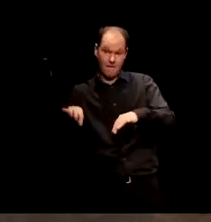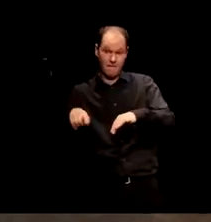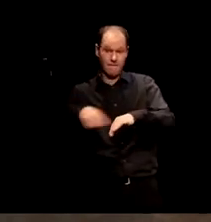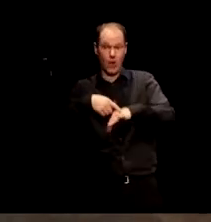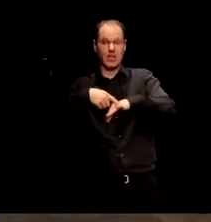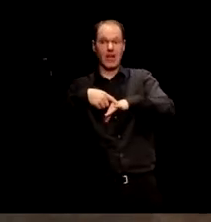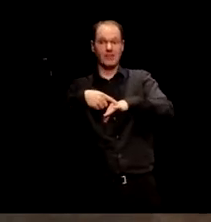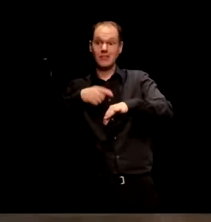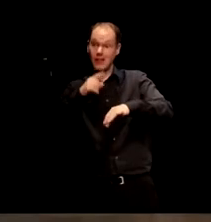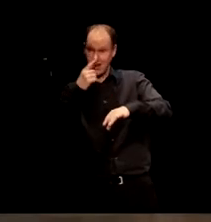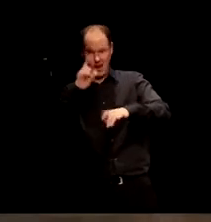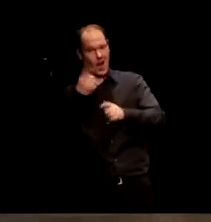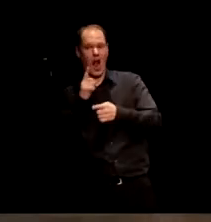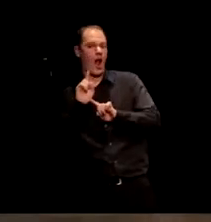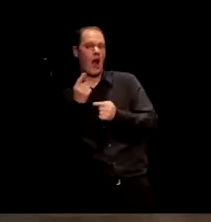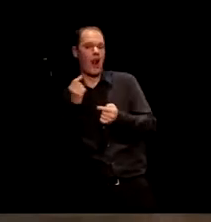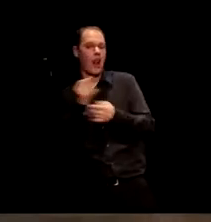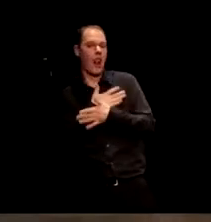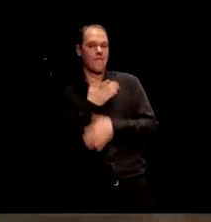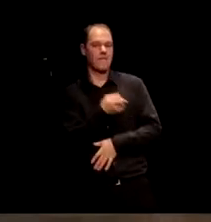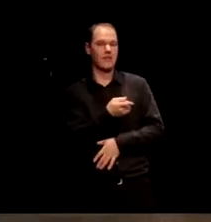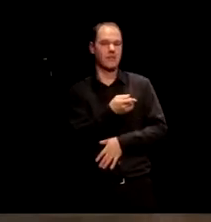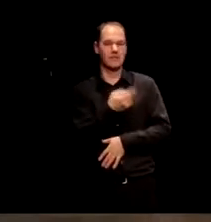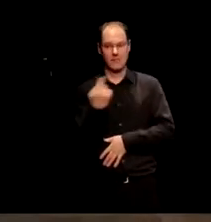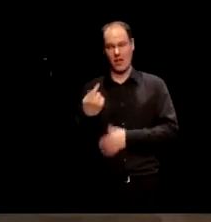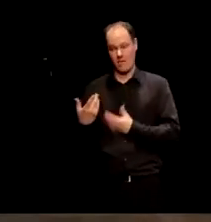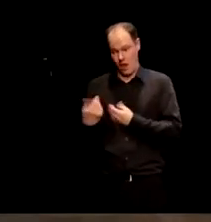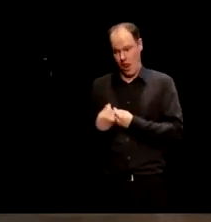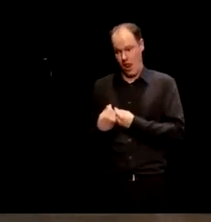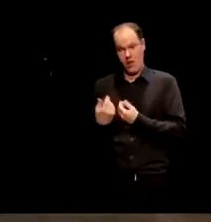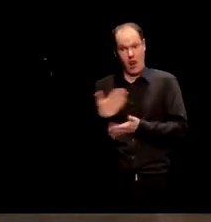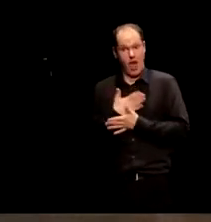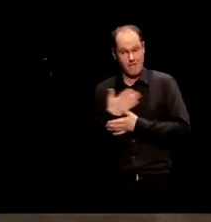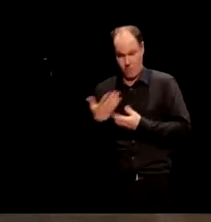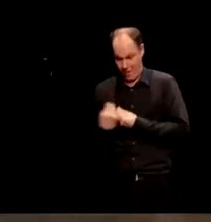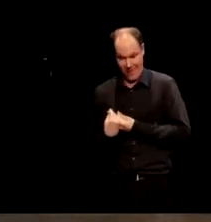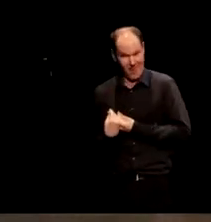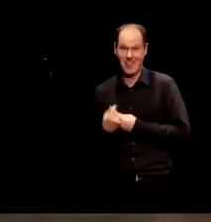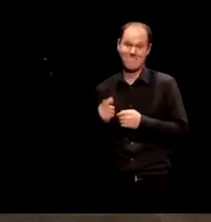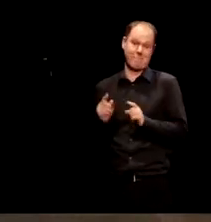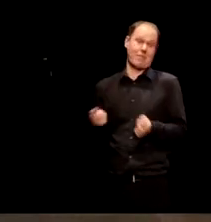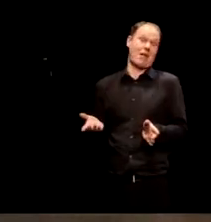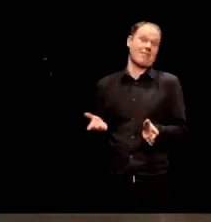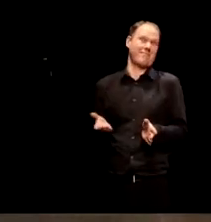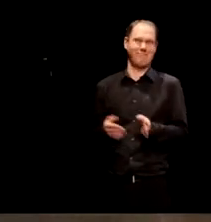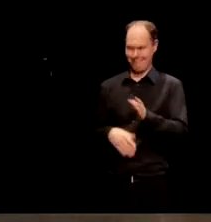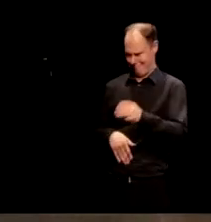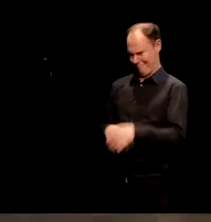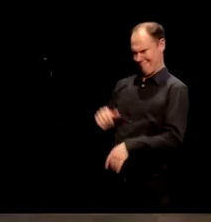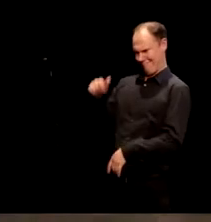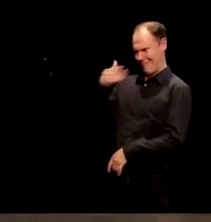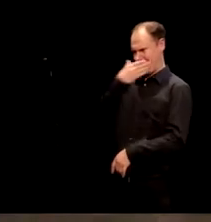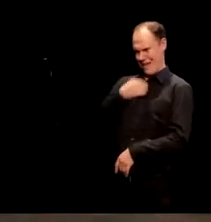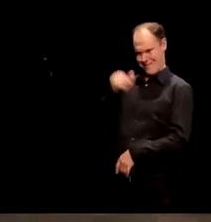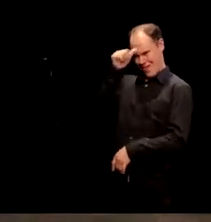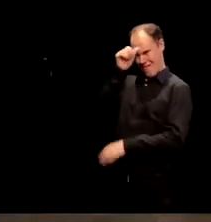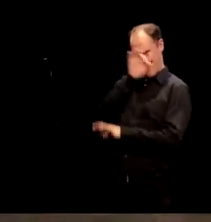because if so, he could never have made love to me the way he did. It was impossible. Oh, you know nothing about men,